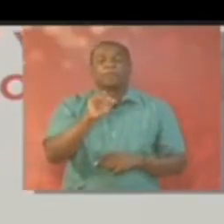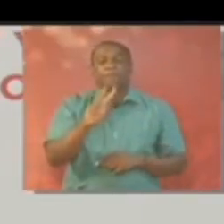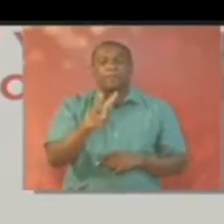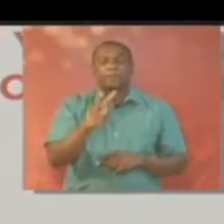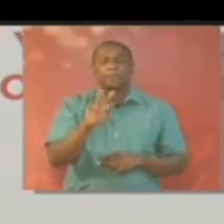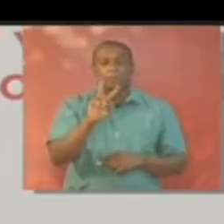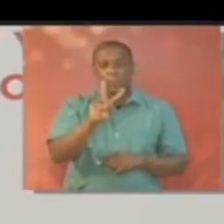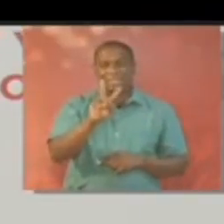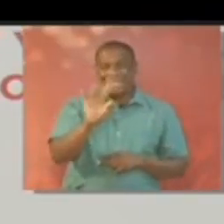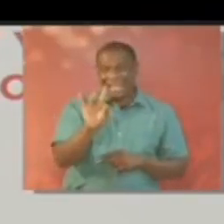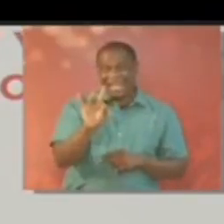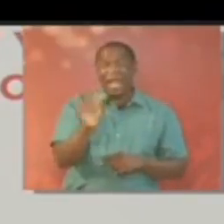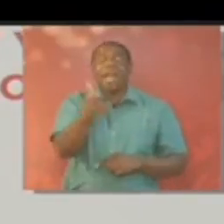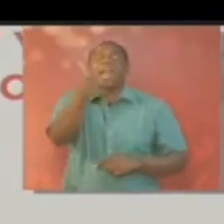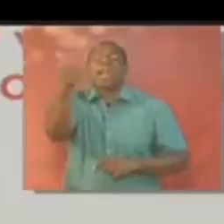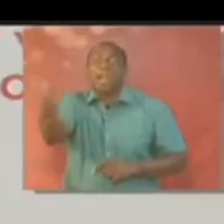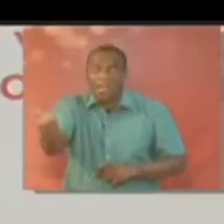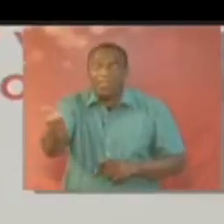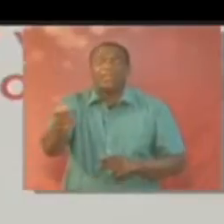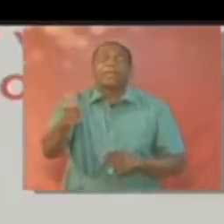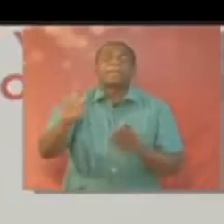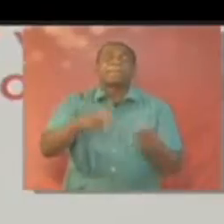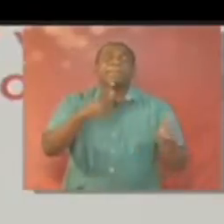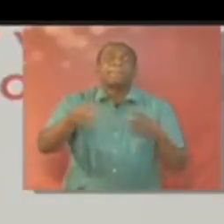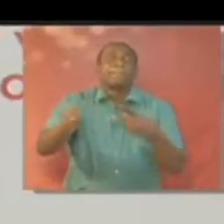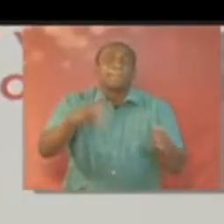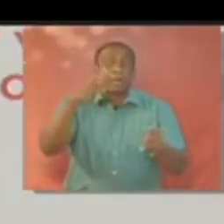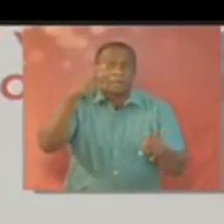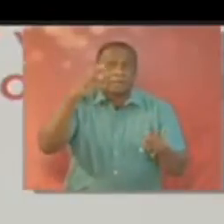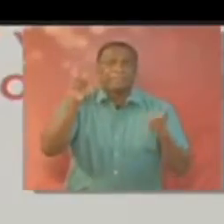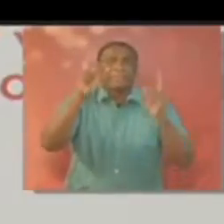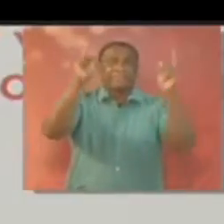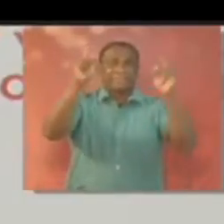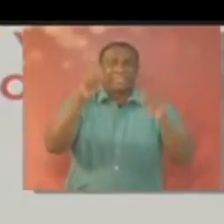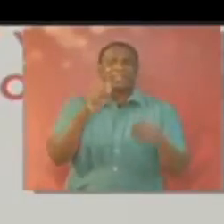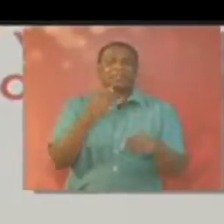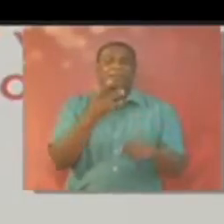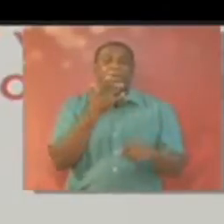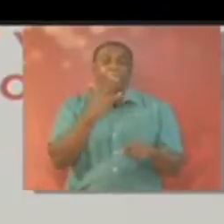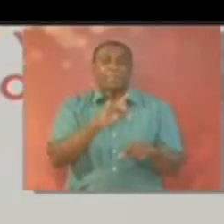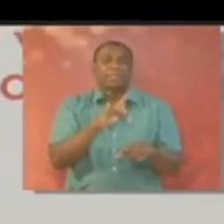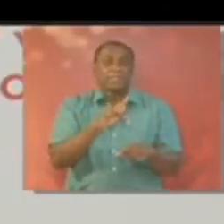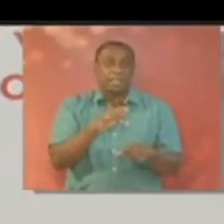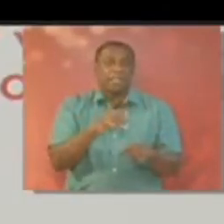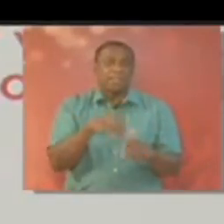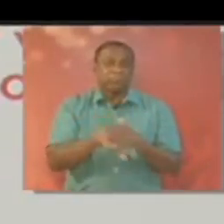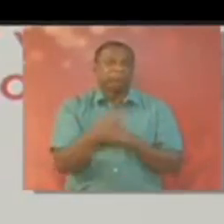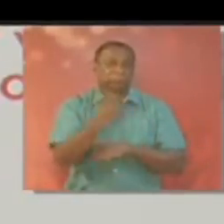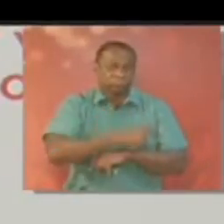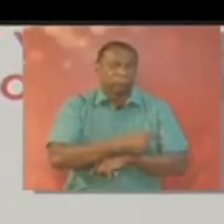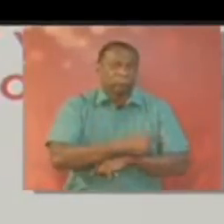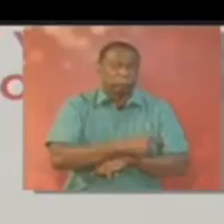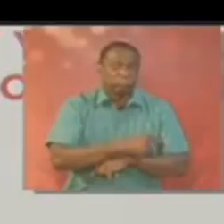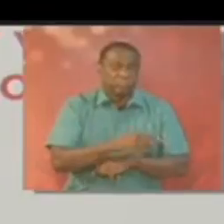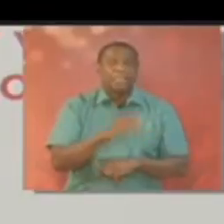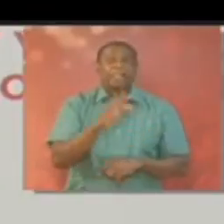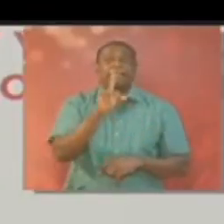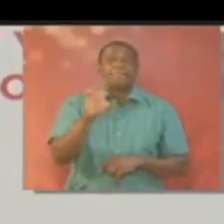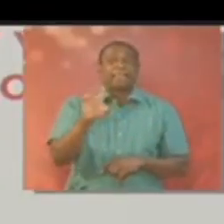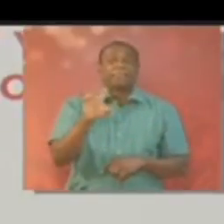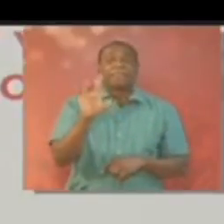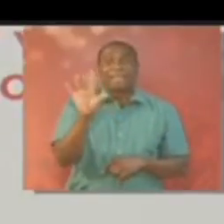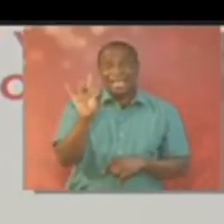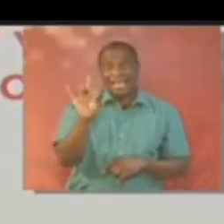which again spawned 5 cases. On the 8th of December, there was another birthday party